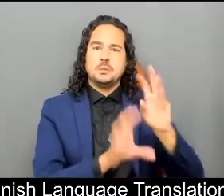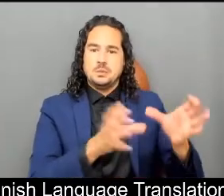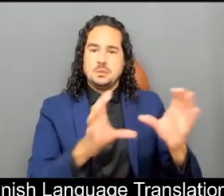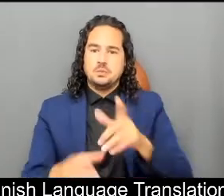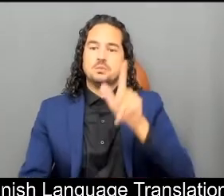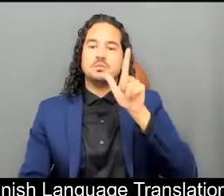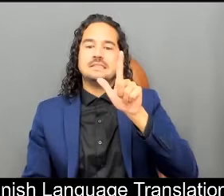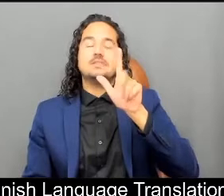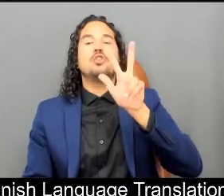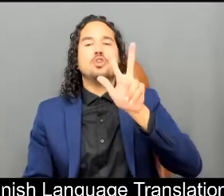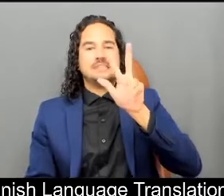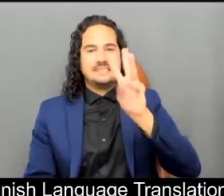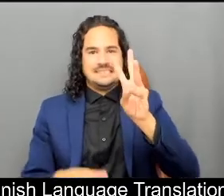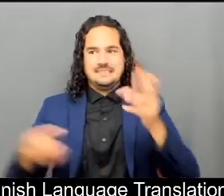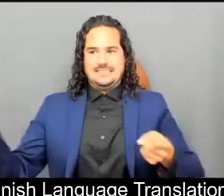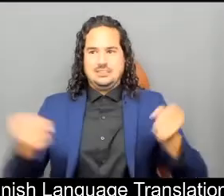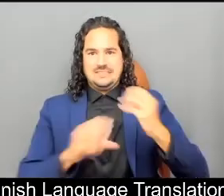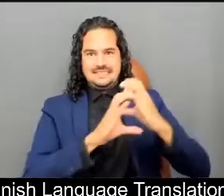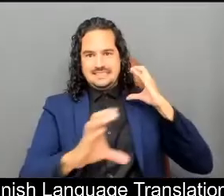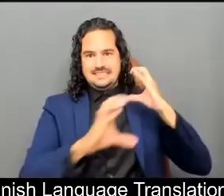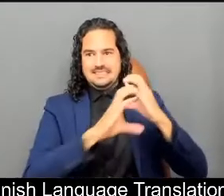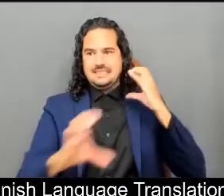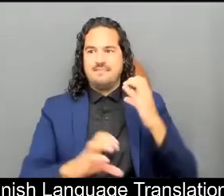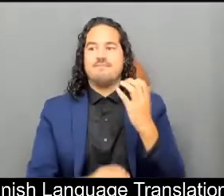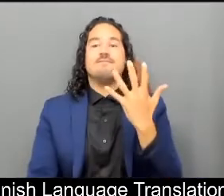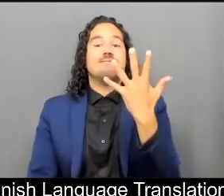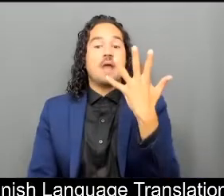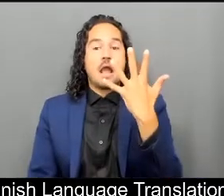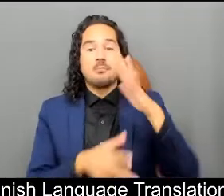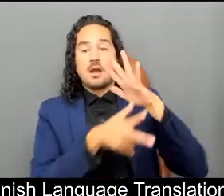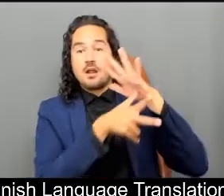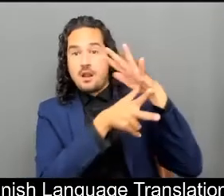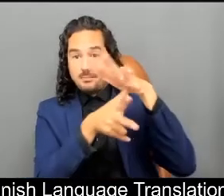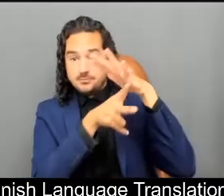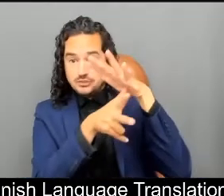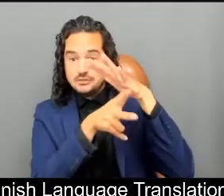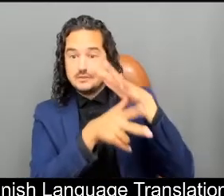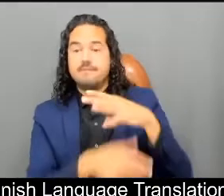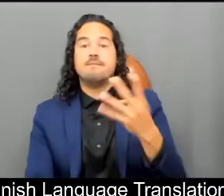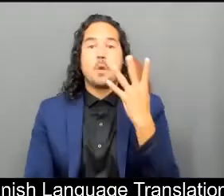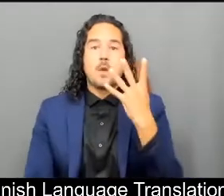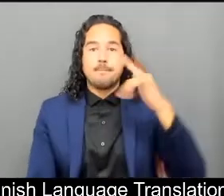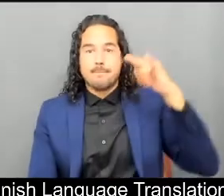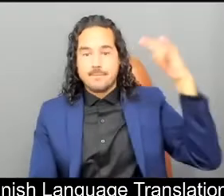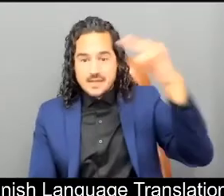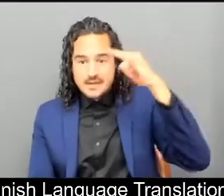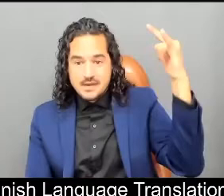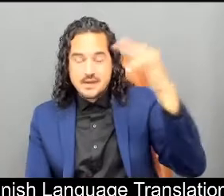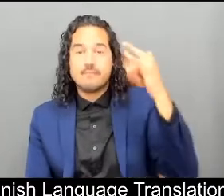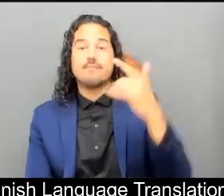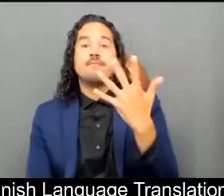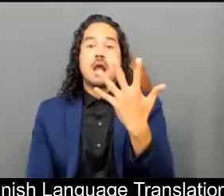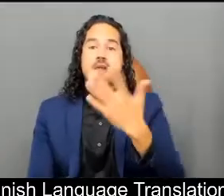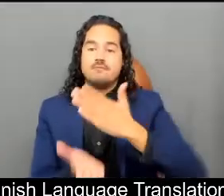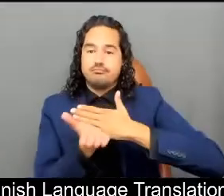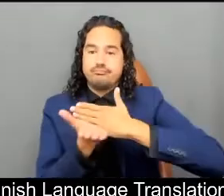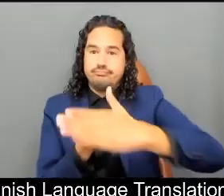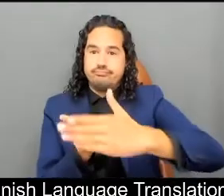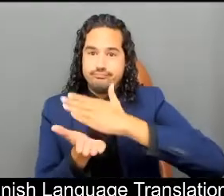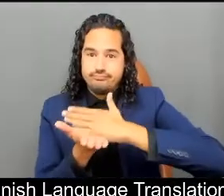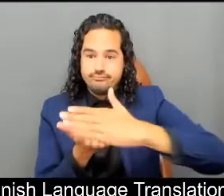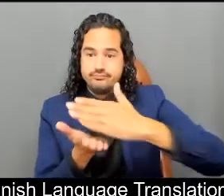helicopters, 4 planes, 5 bulldozers, 2 masticators, and 5 water